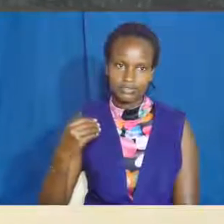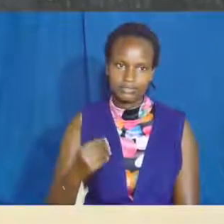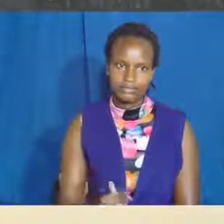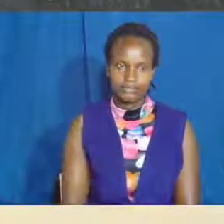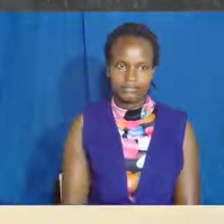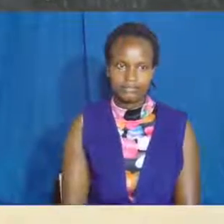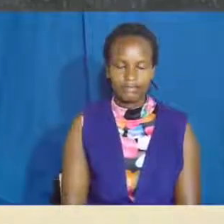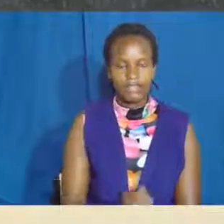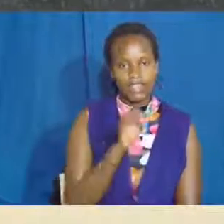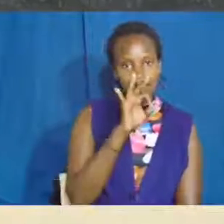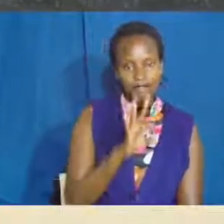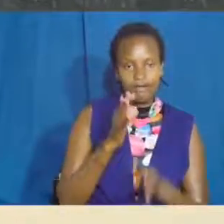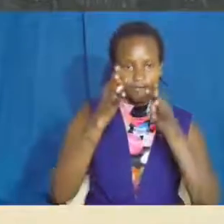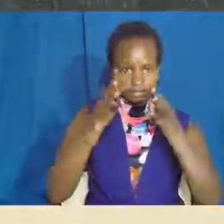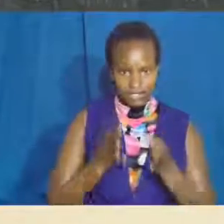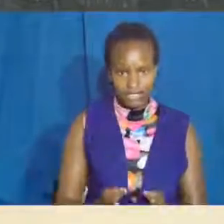of